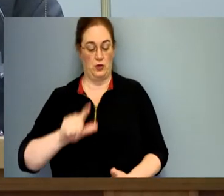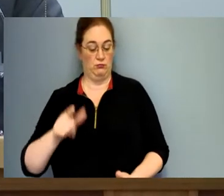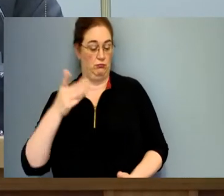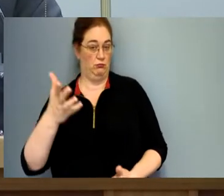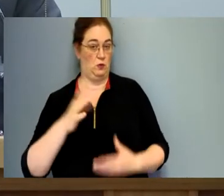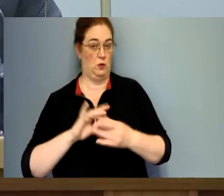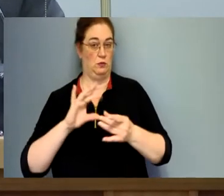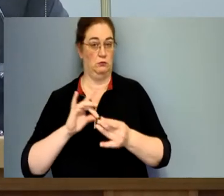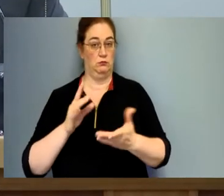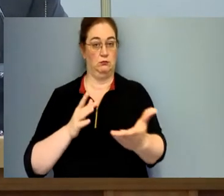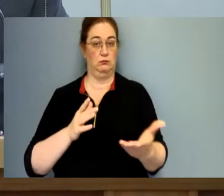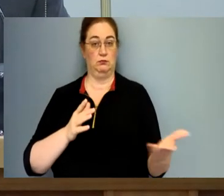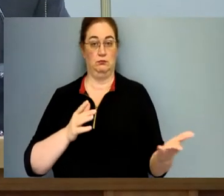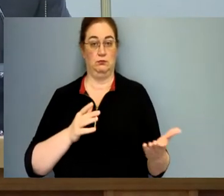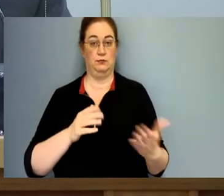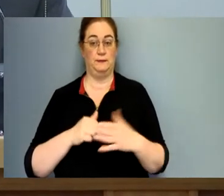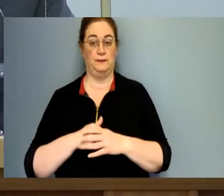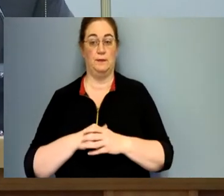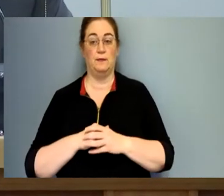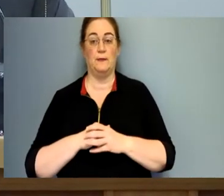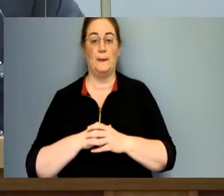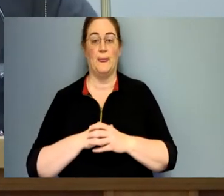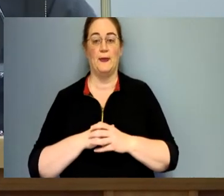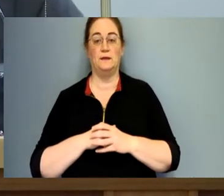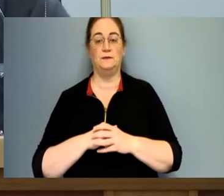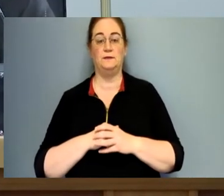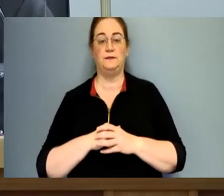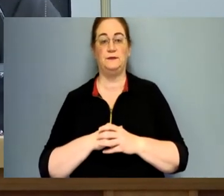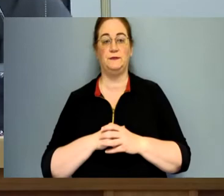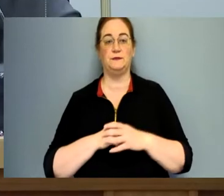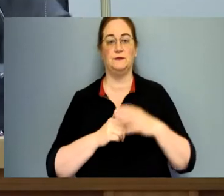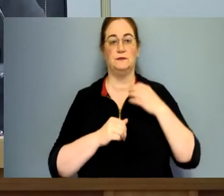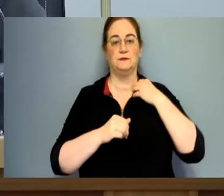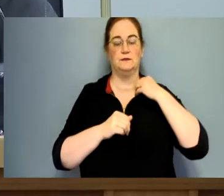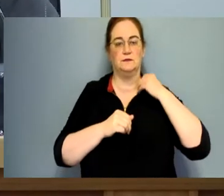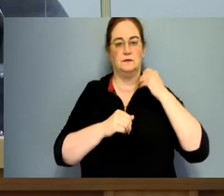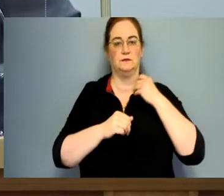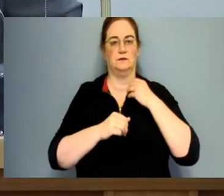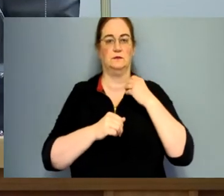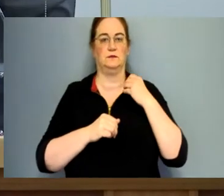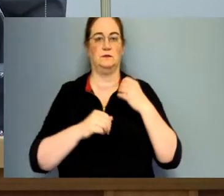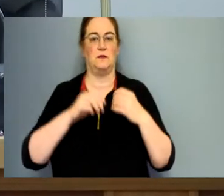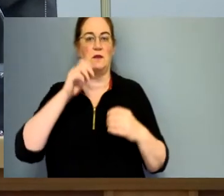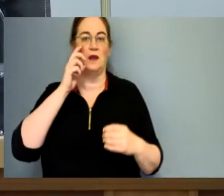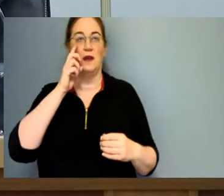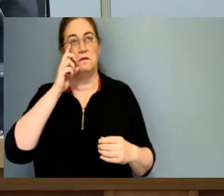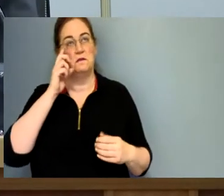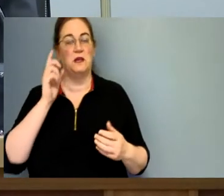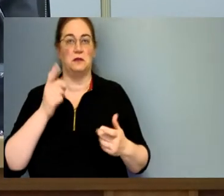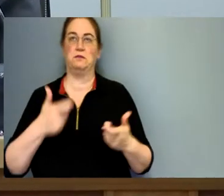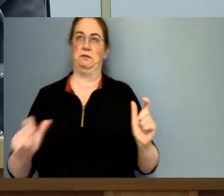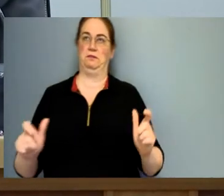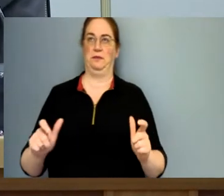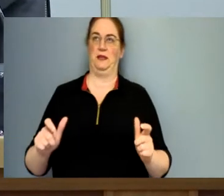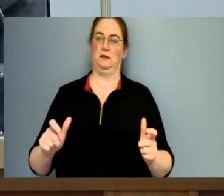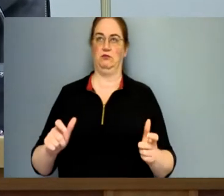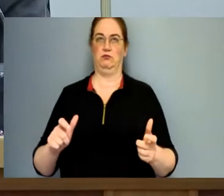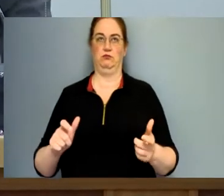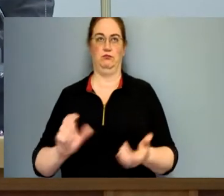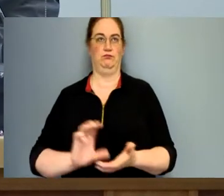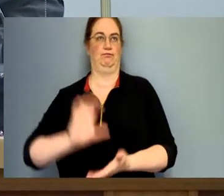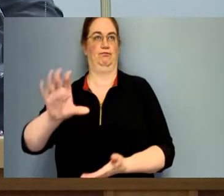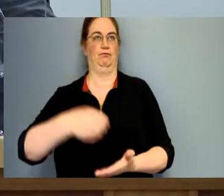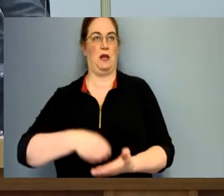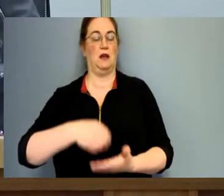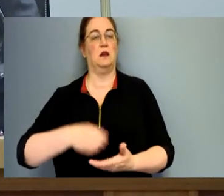little bit about it. Just wanted to have this on it's kind of a big expenditure, and I thought it was interesting. It was